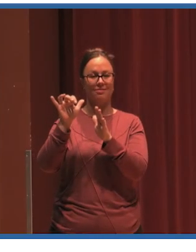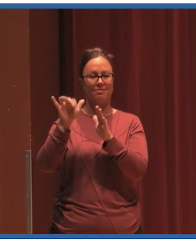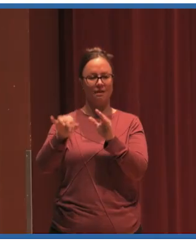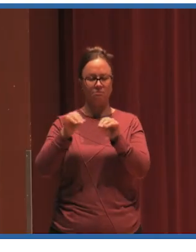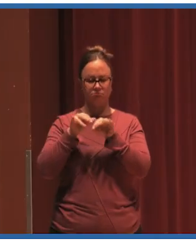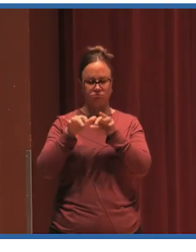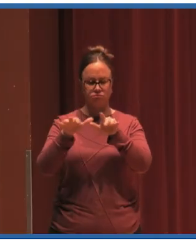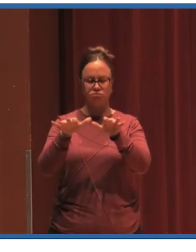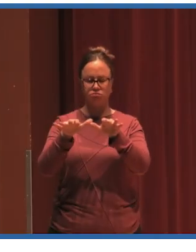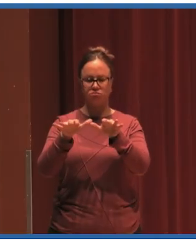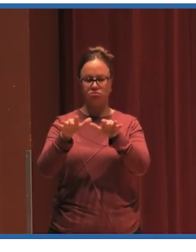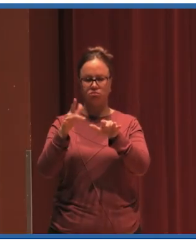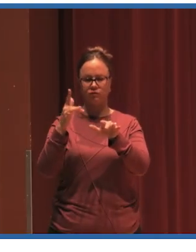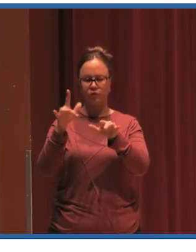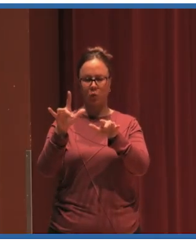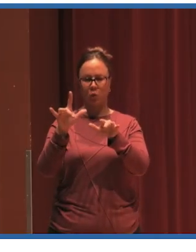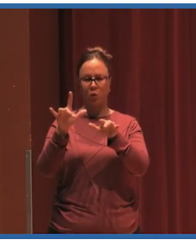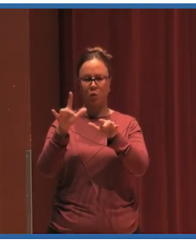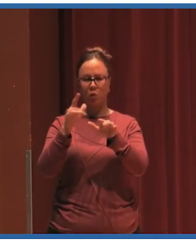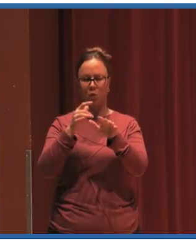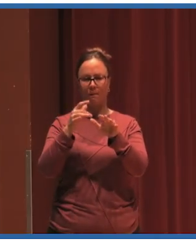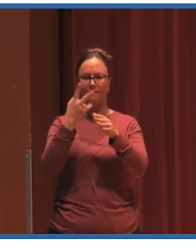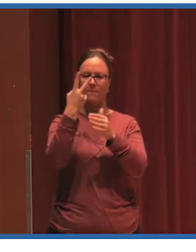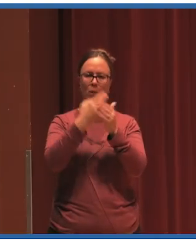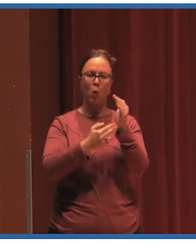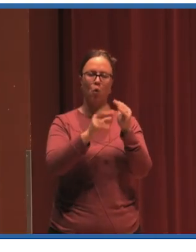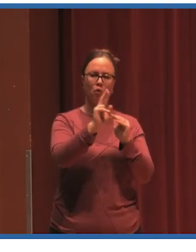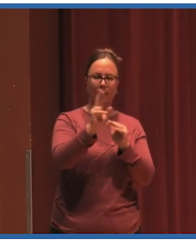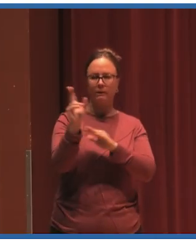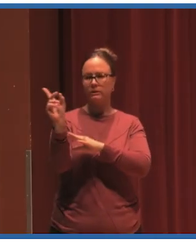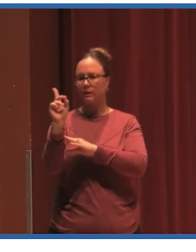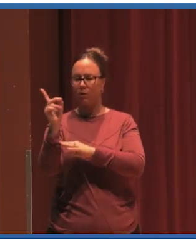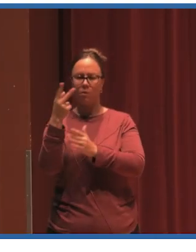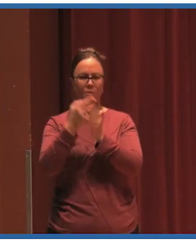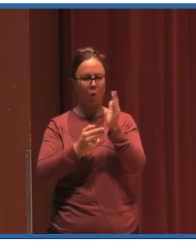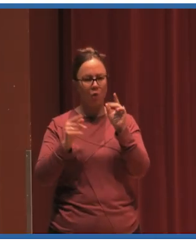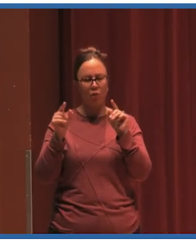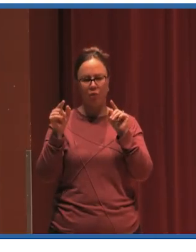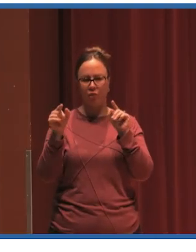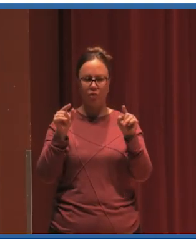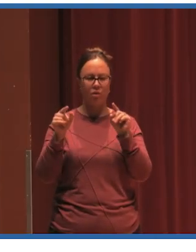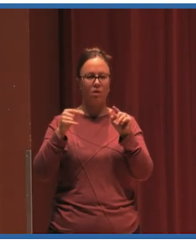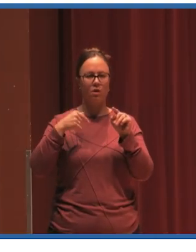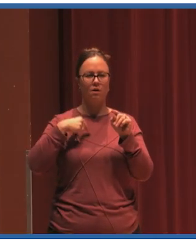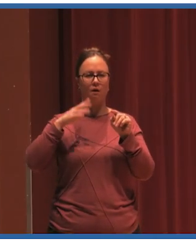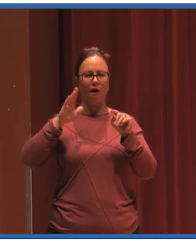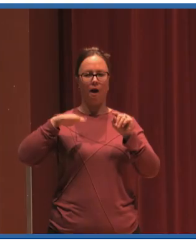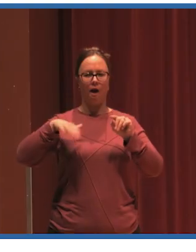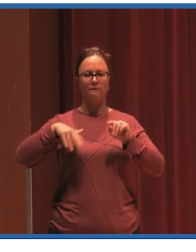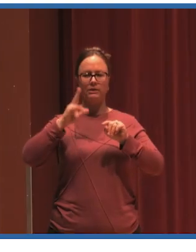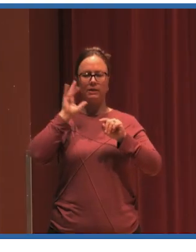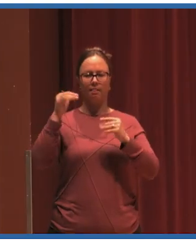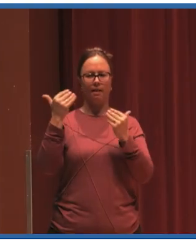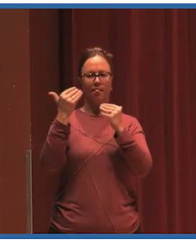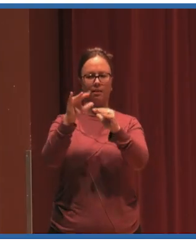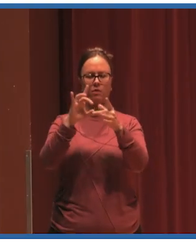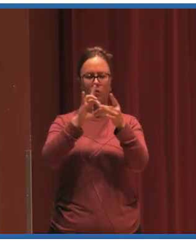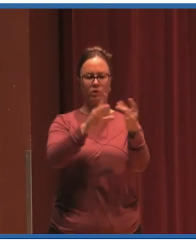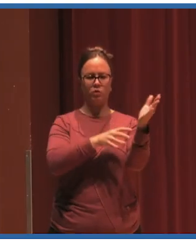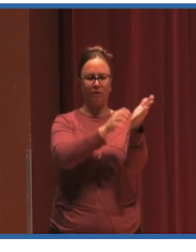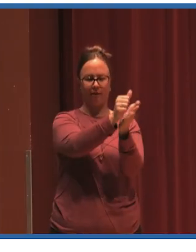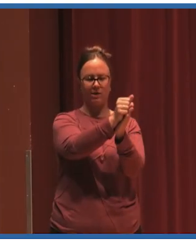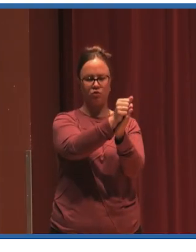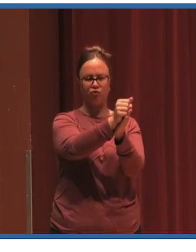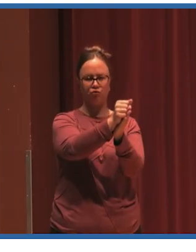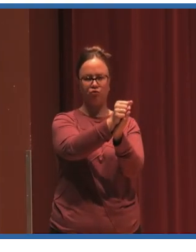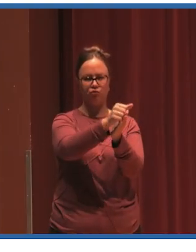across administrations, both parties, have not really examined that limit in respect to cancer, or at least have not come